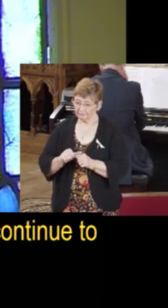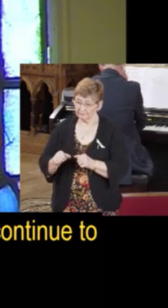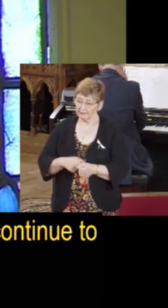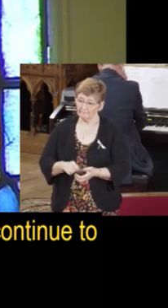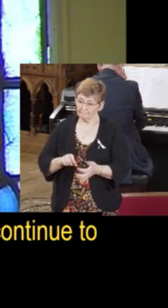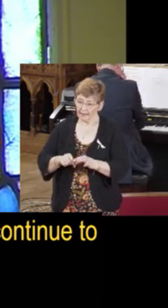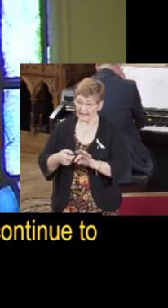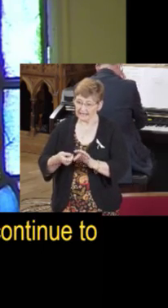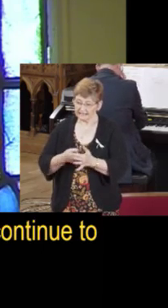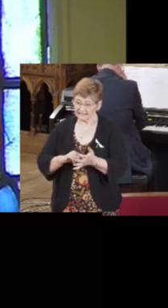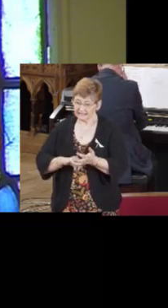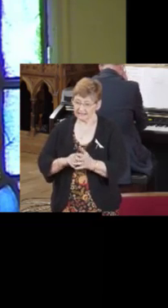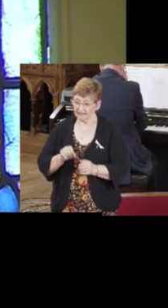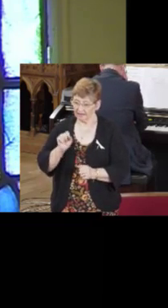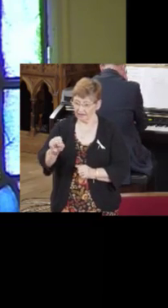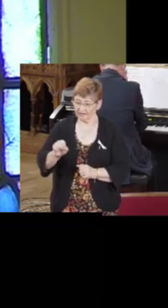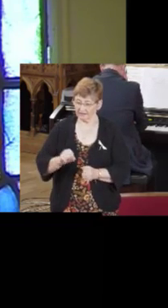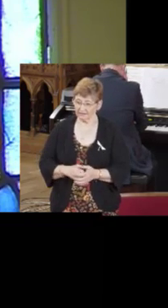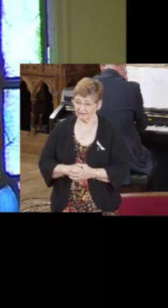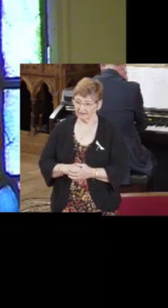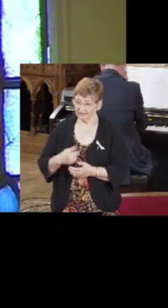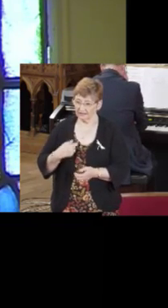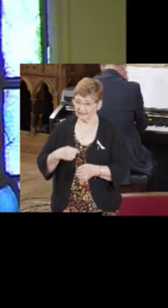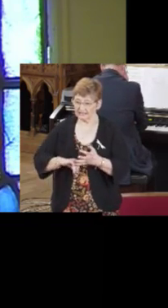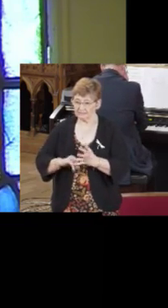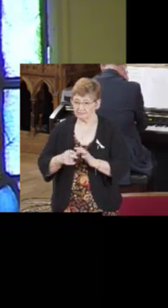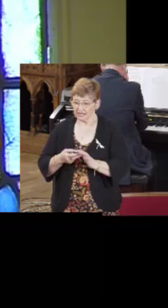her at this special time.